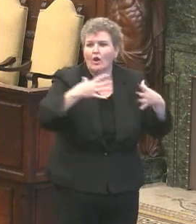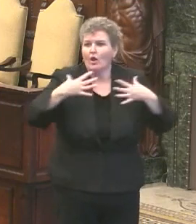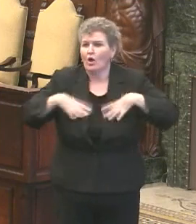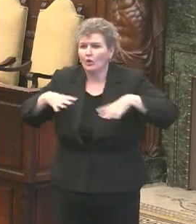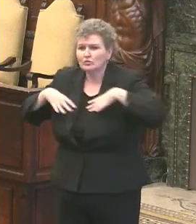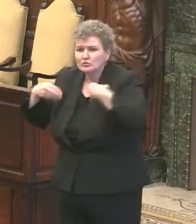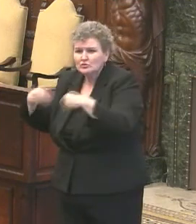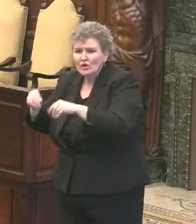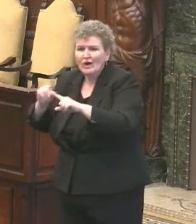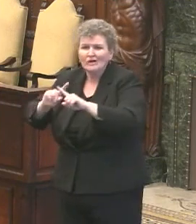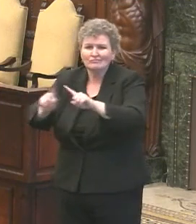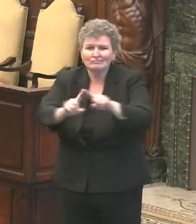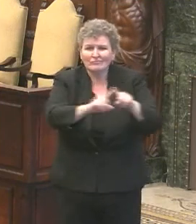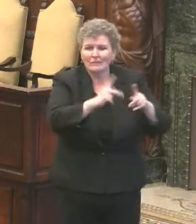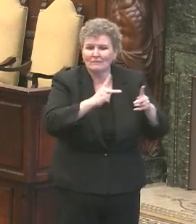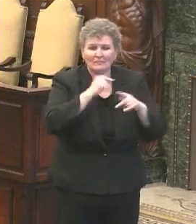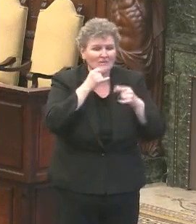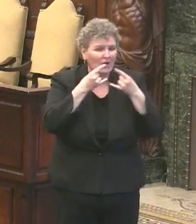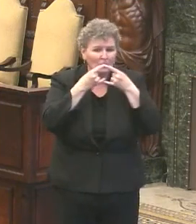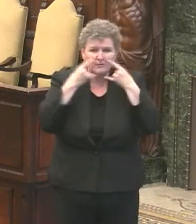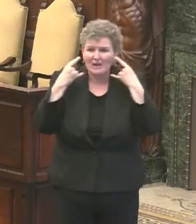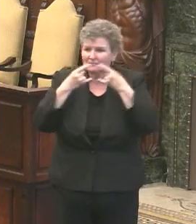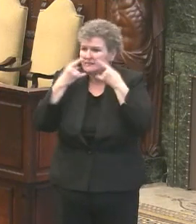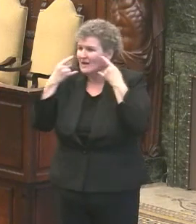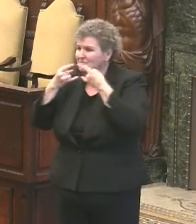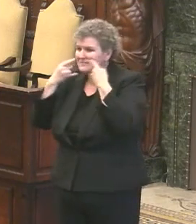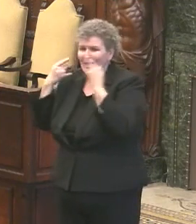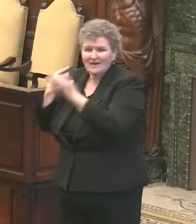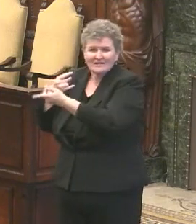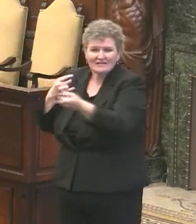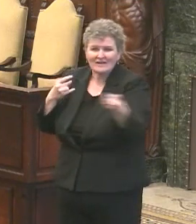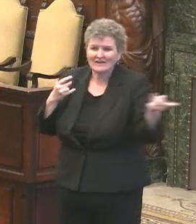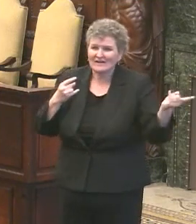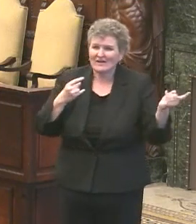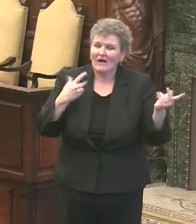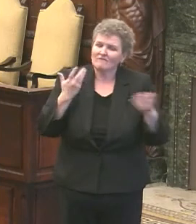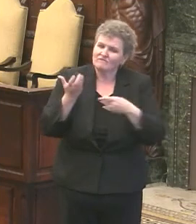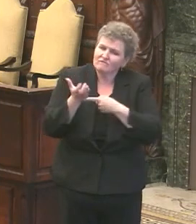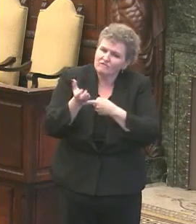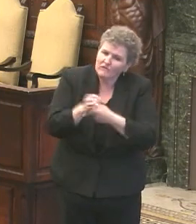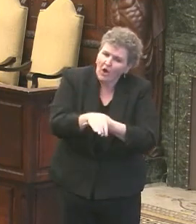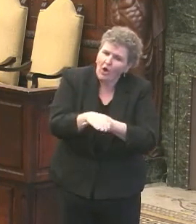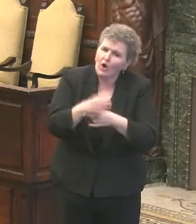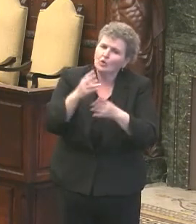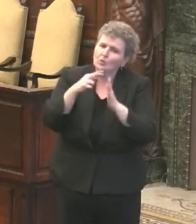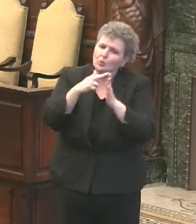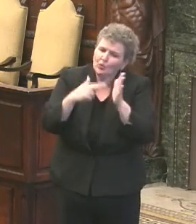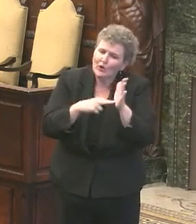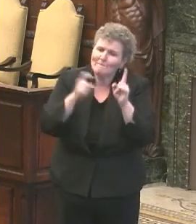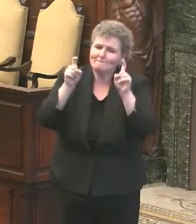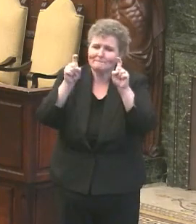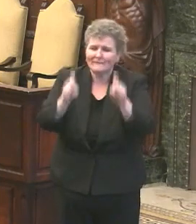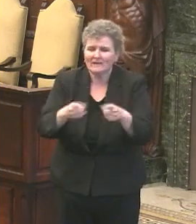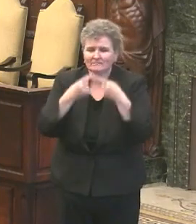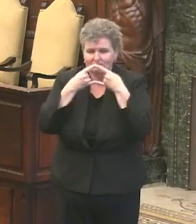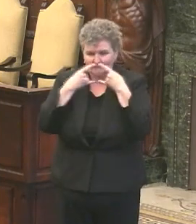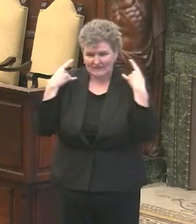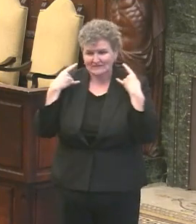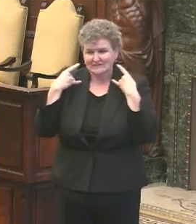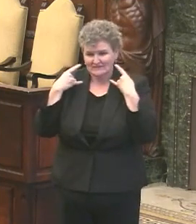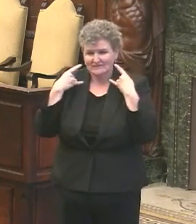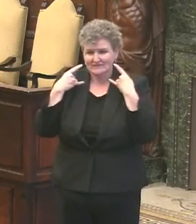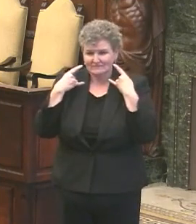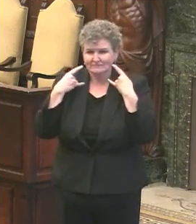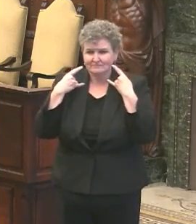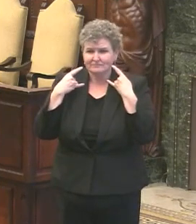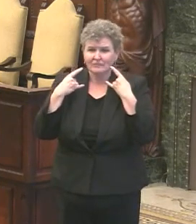are people wearing masks. You're in a position to reinforce those safety rules. If you do that, that'll help us all get past this epidemic to survive in